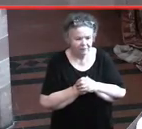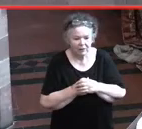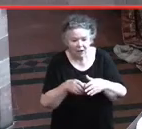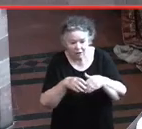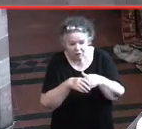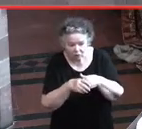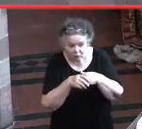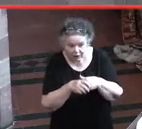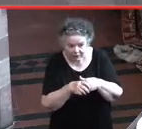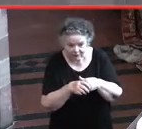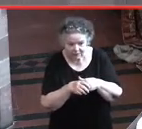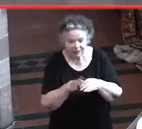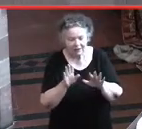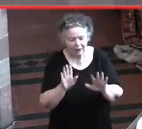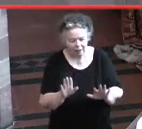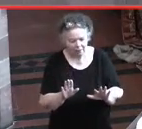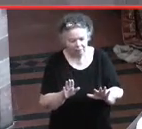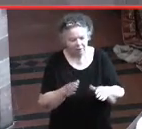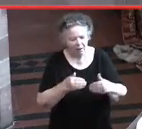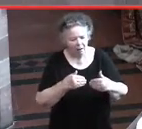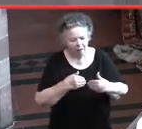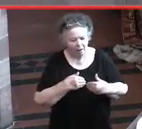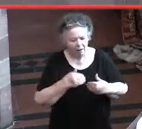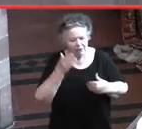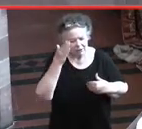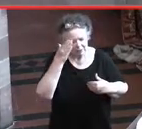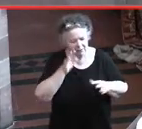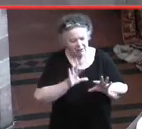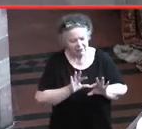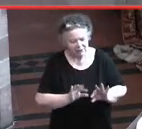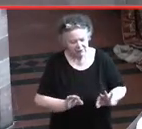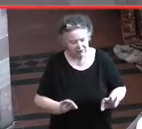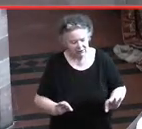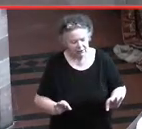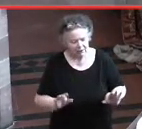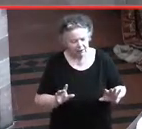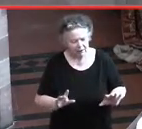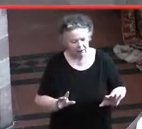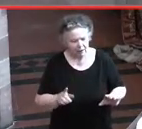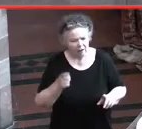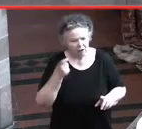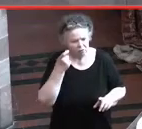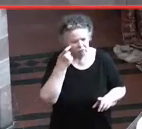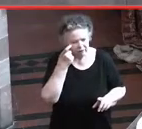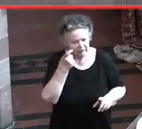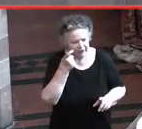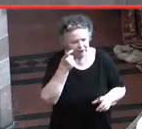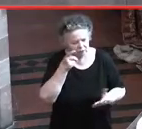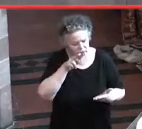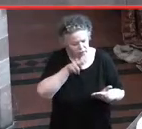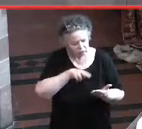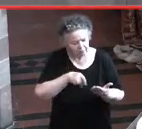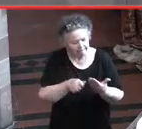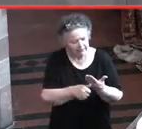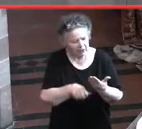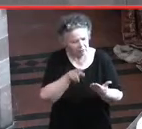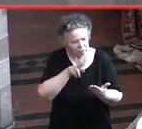Friends, let's still our hearts and minds as we begin to reflect on those readings.